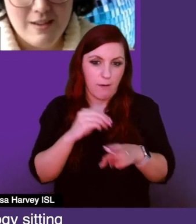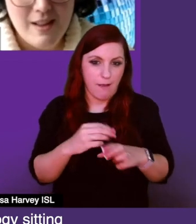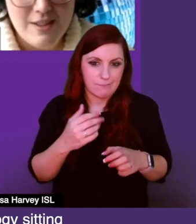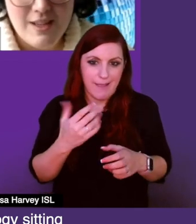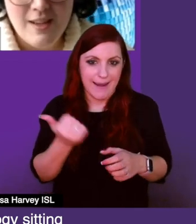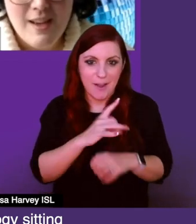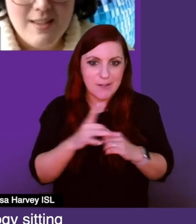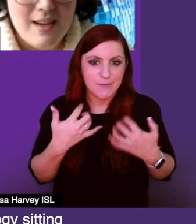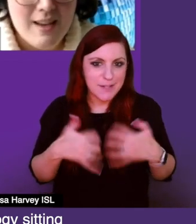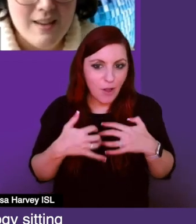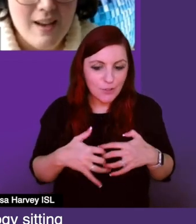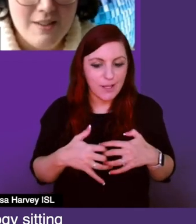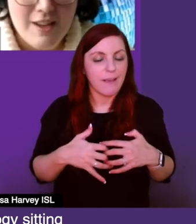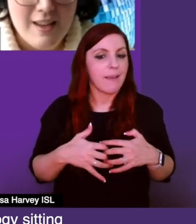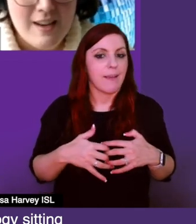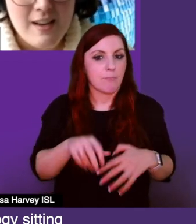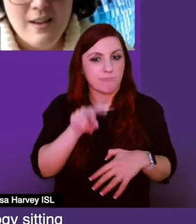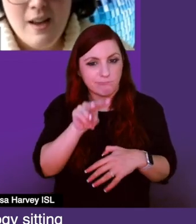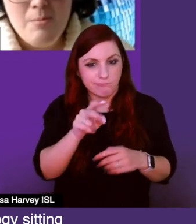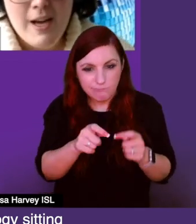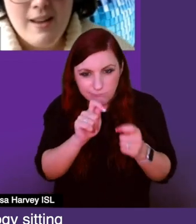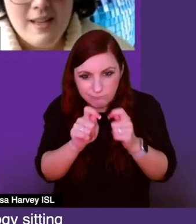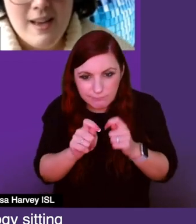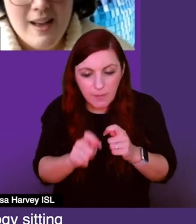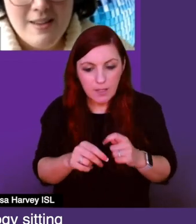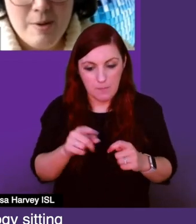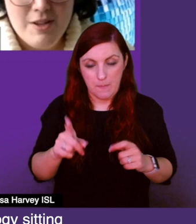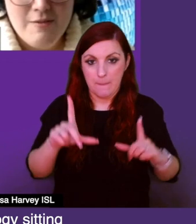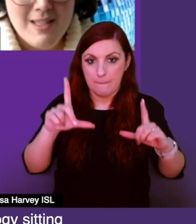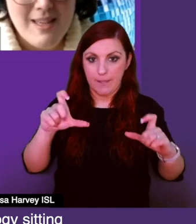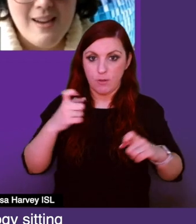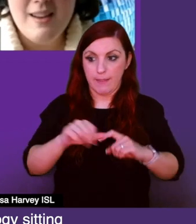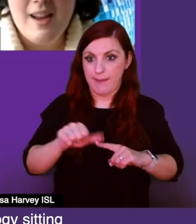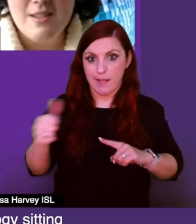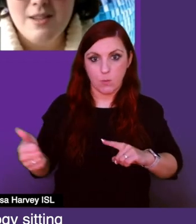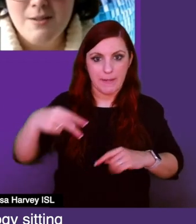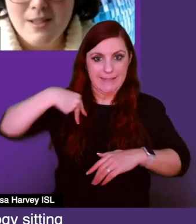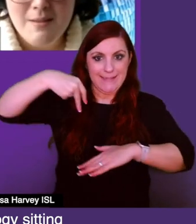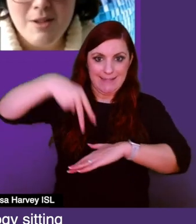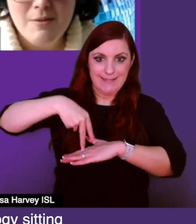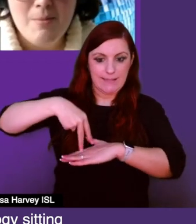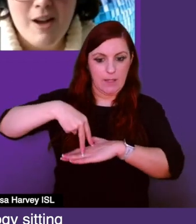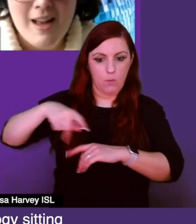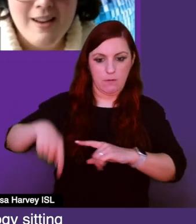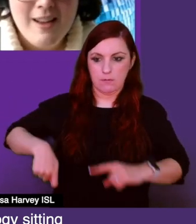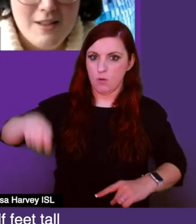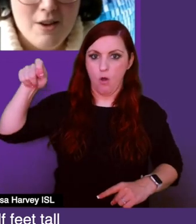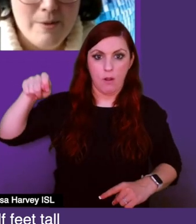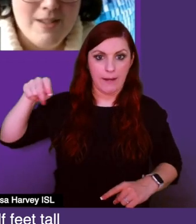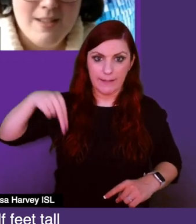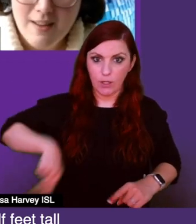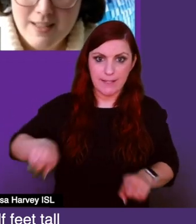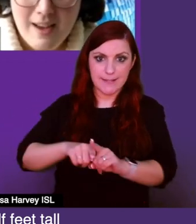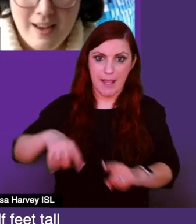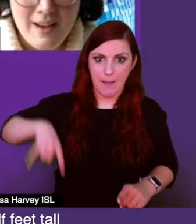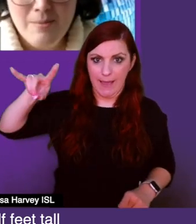piece of technology sitting looking at it. But there's a picture of me standing next to a similar robot that's